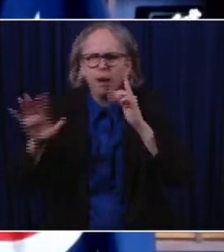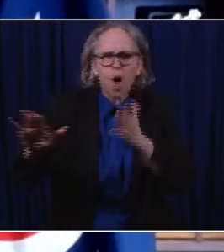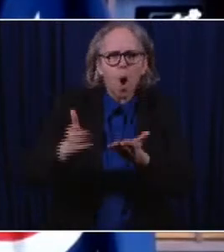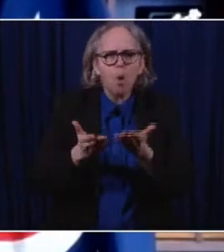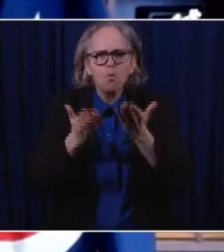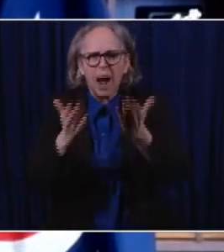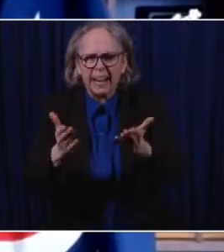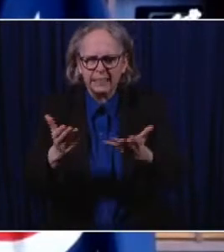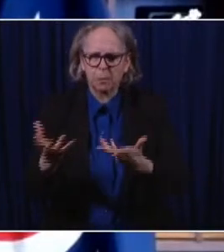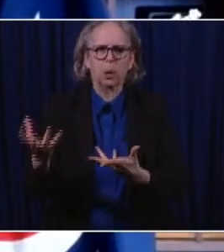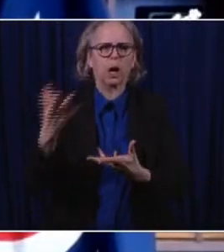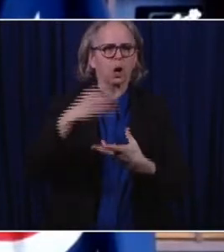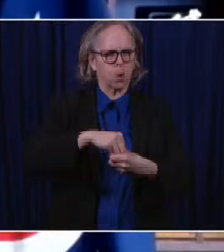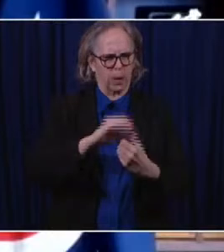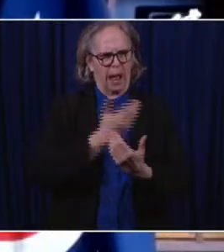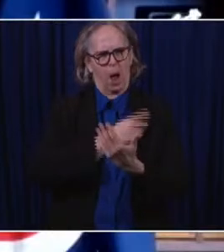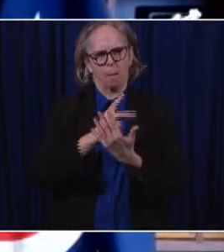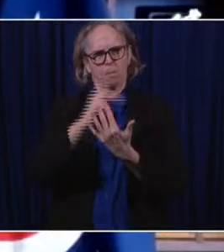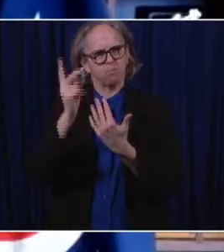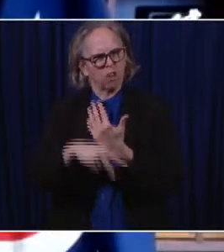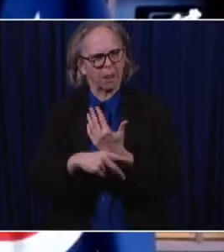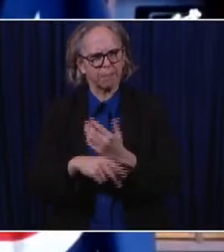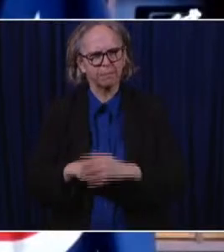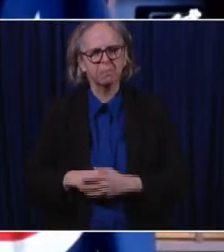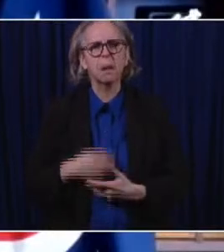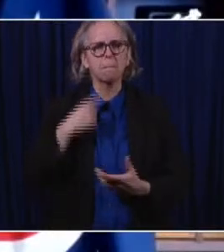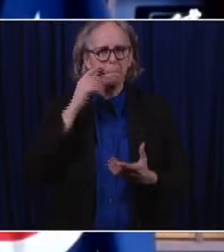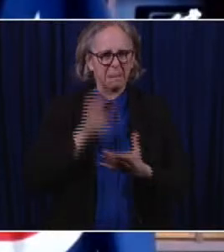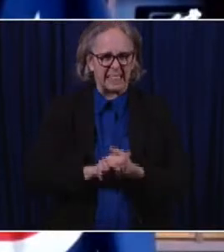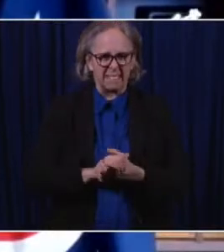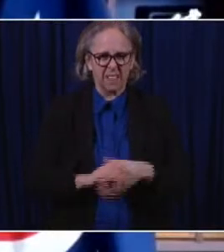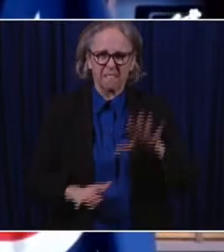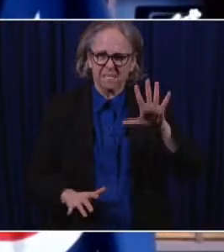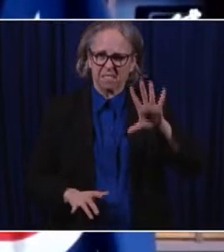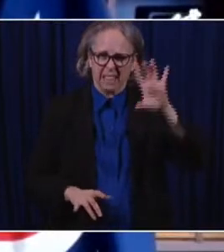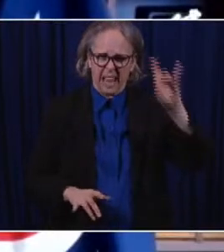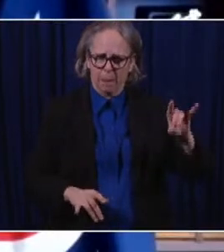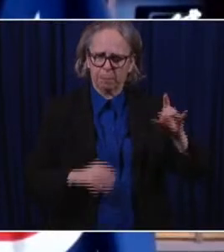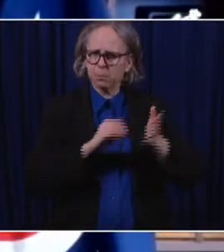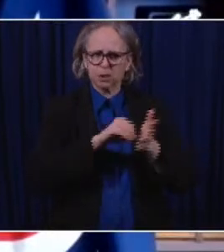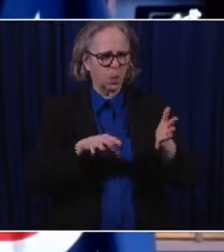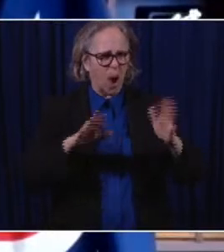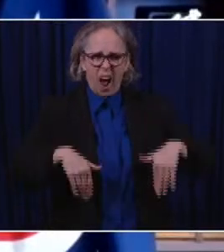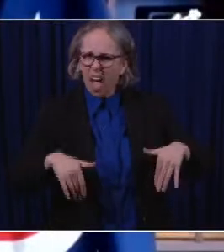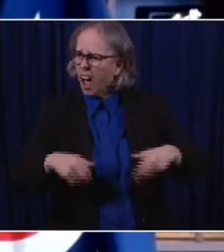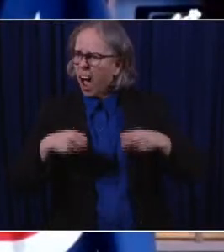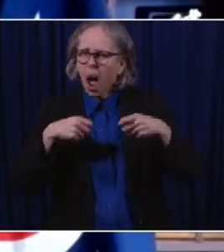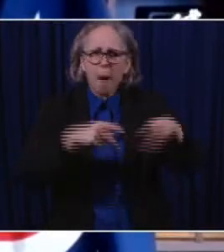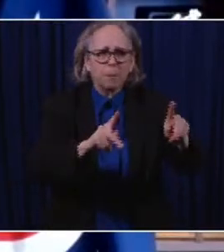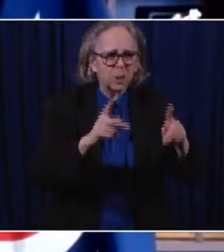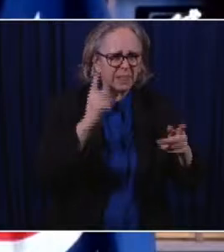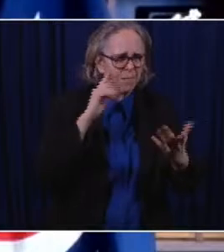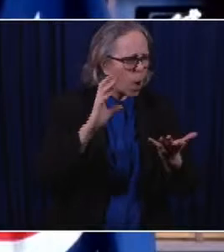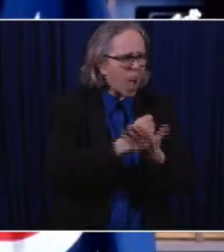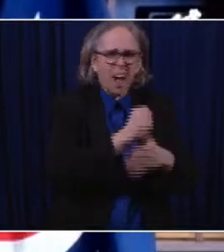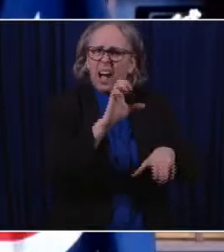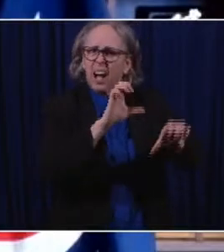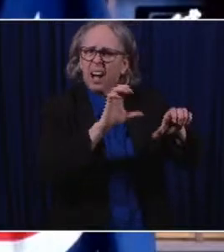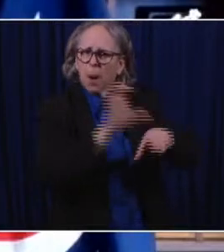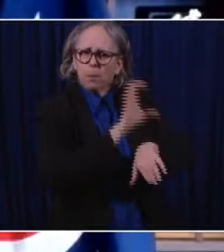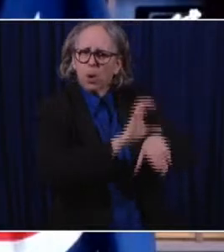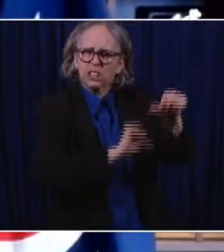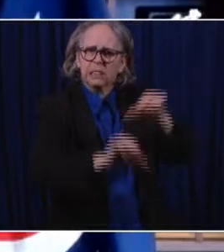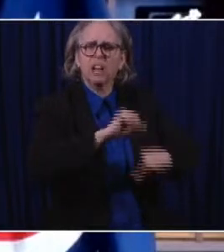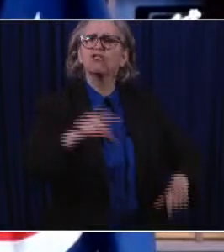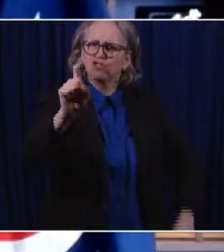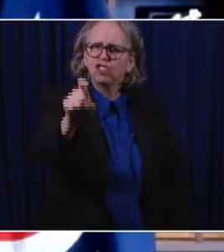this, but we believe those 58% of the students who don't have that opportunity deserve that opportunity. And in the budget, we are